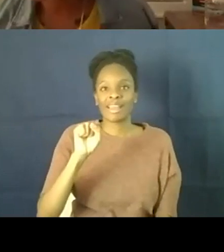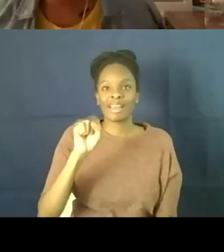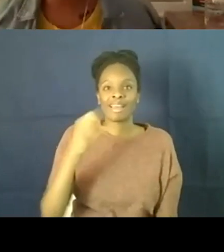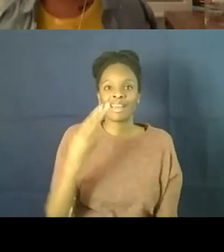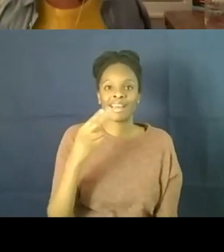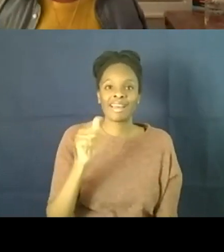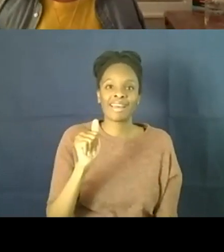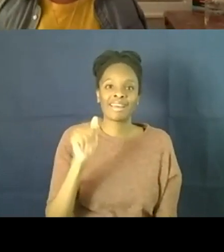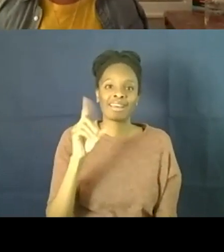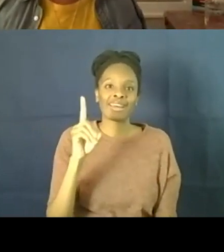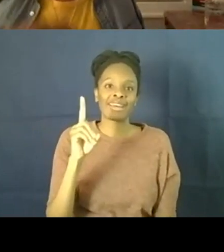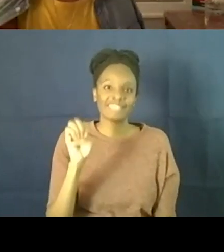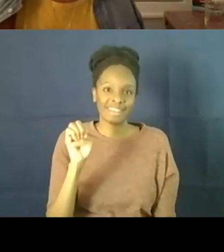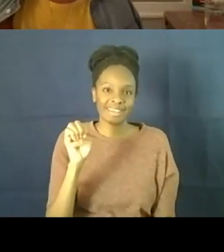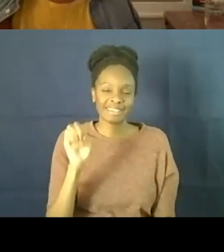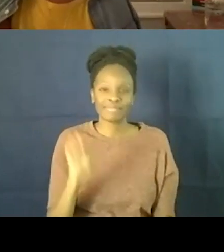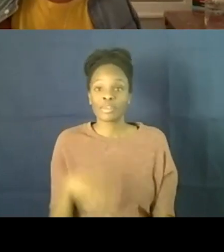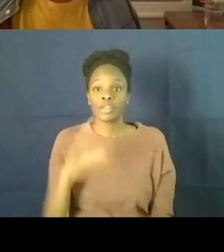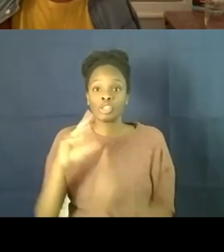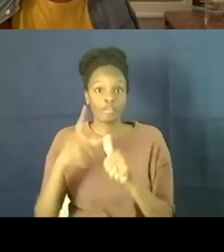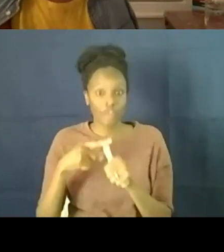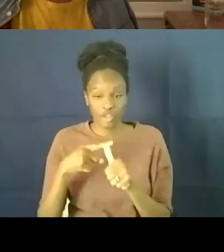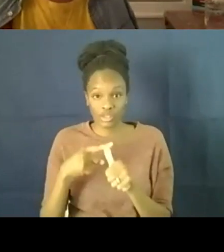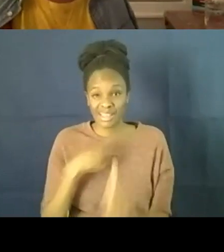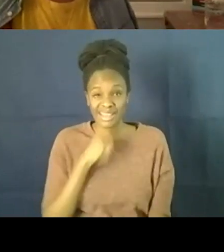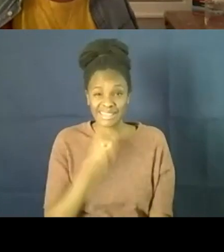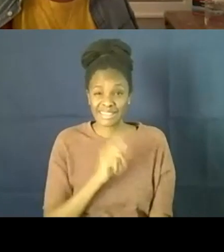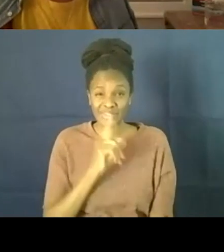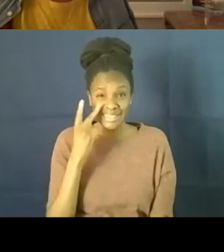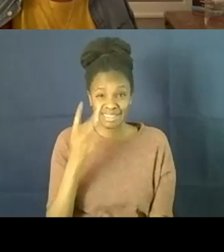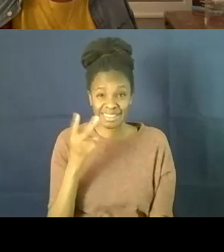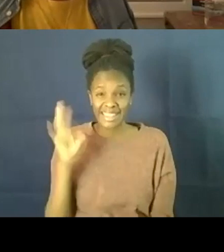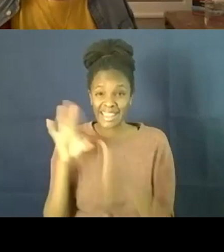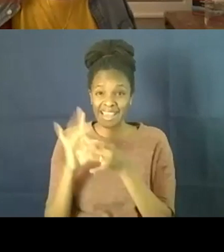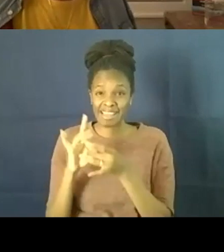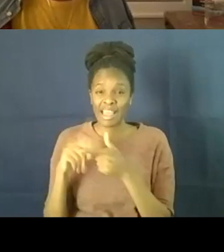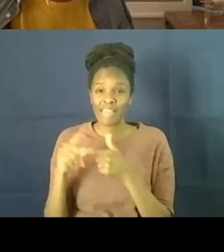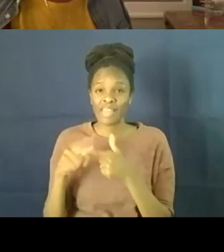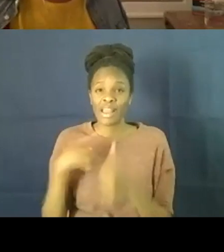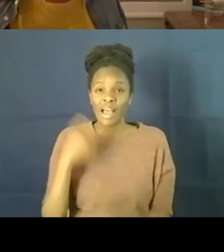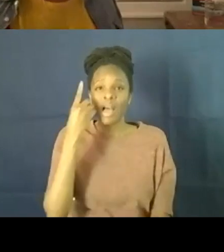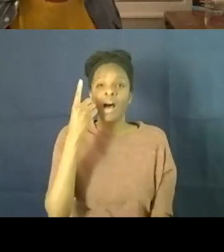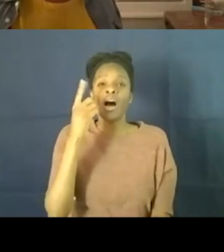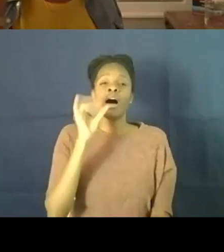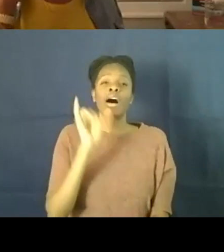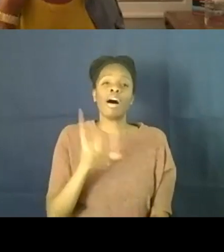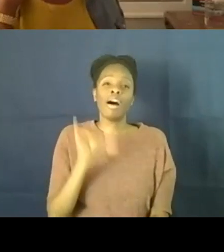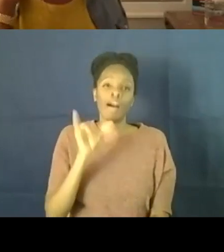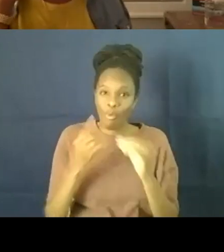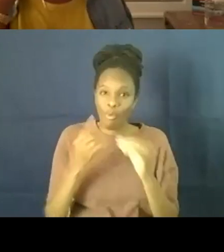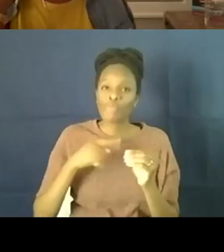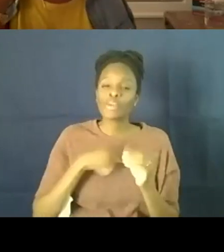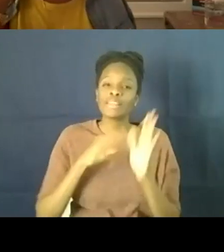interrupted you. But it's, you know, at first I didn't really see the connection, and it kind of dawned on me the more the character was developed and the more I got to know